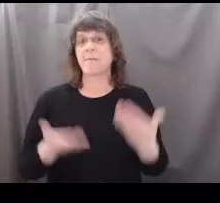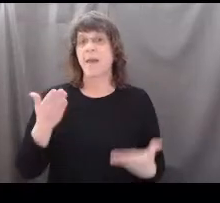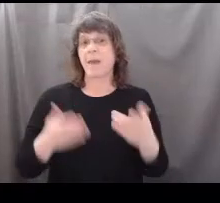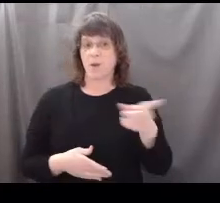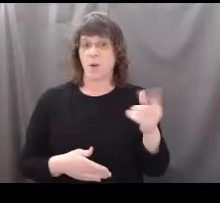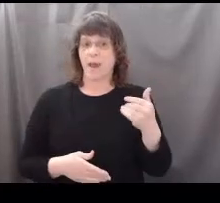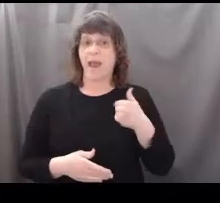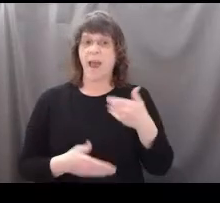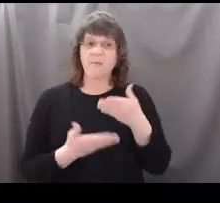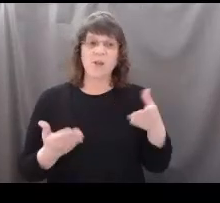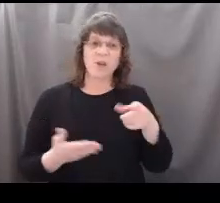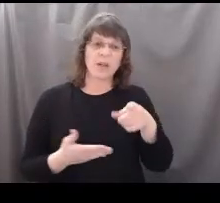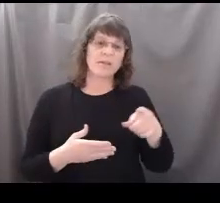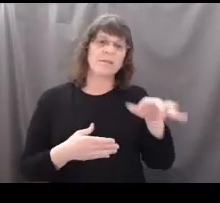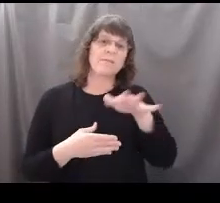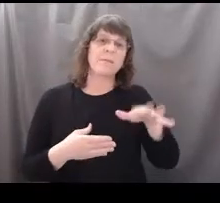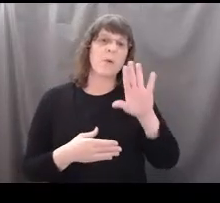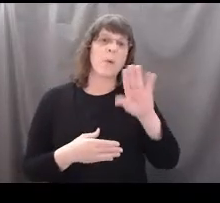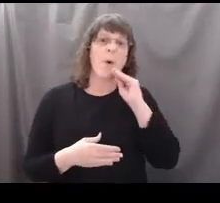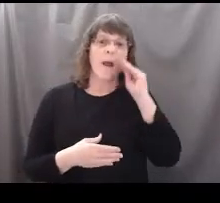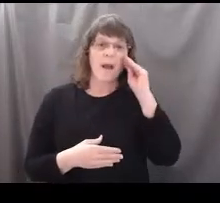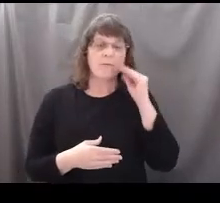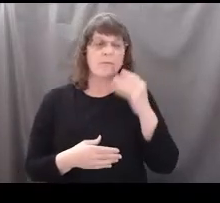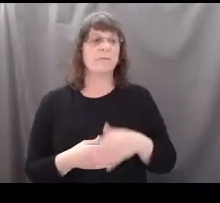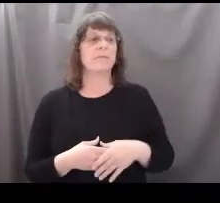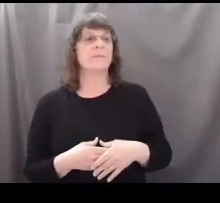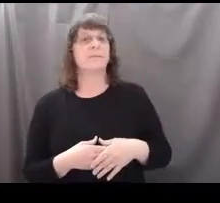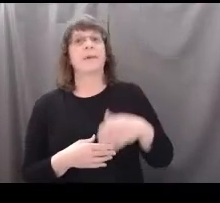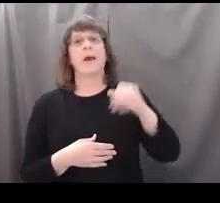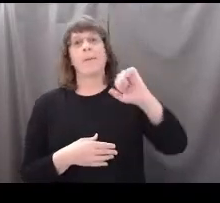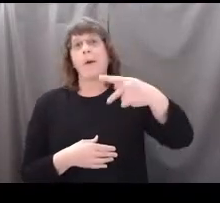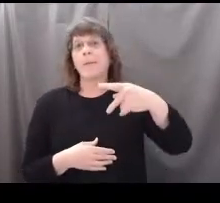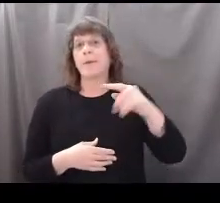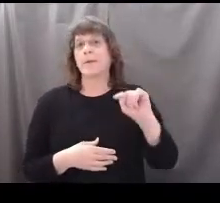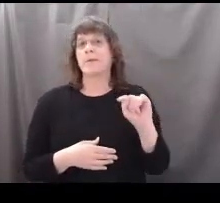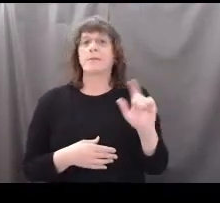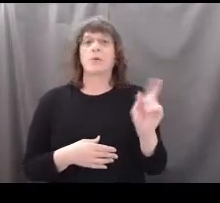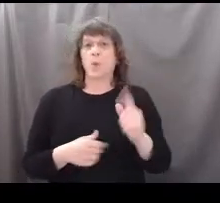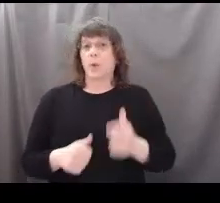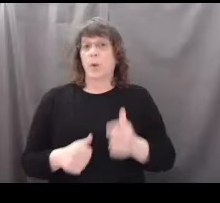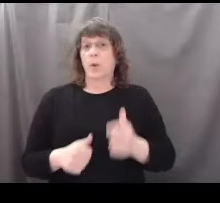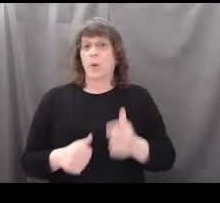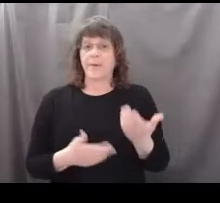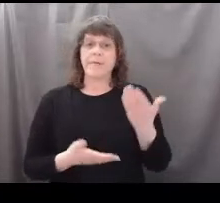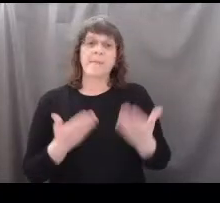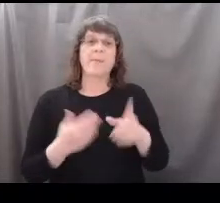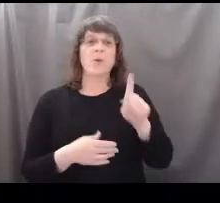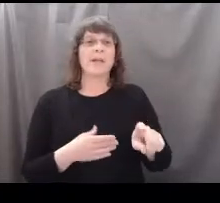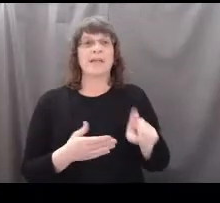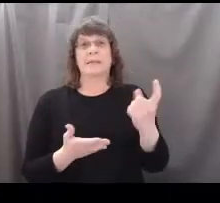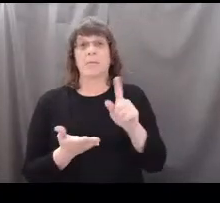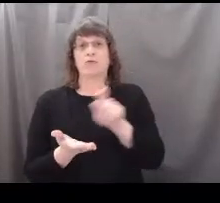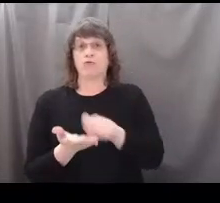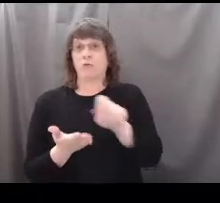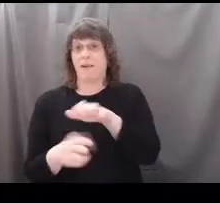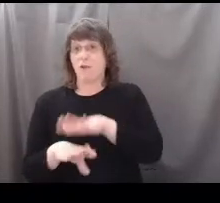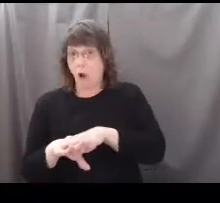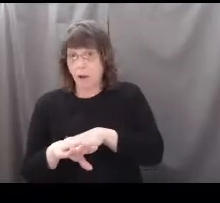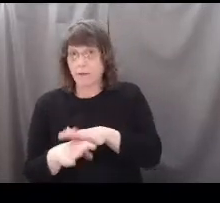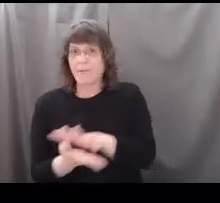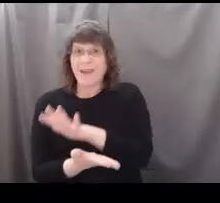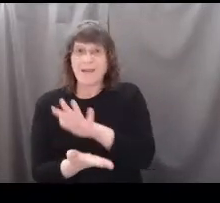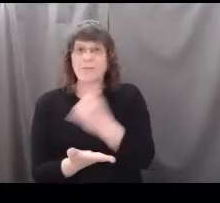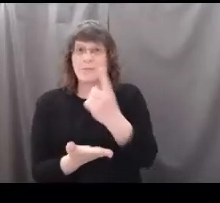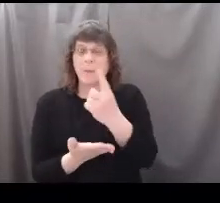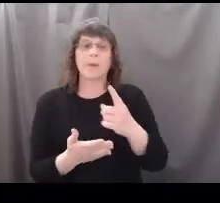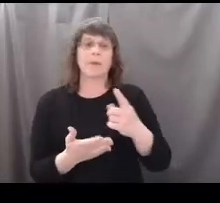these materials around your house or apartment, wherever you live. Mainly you need something to write on, and for today